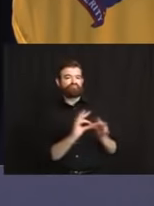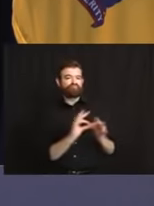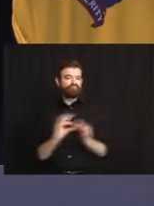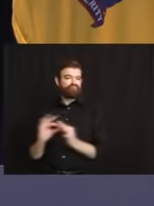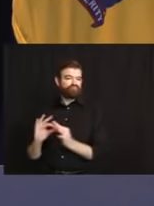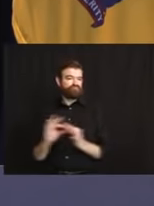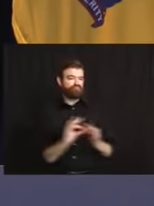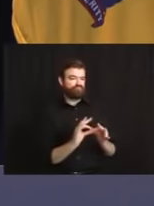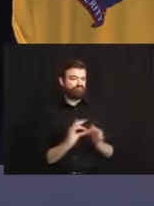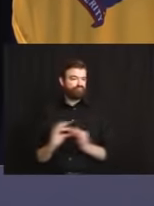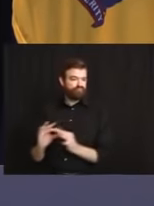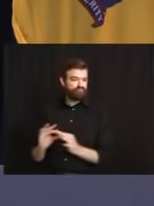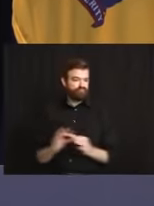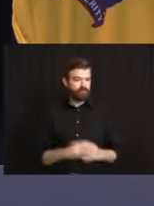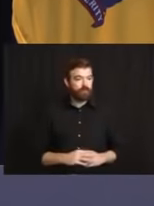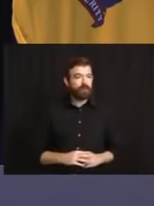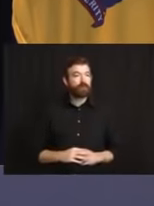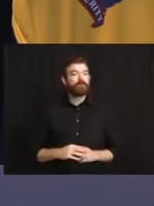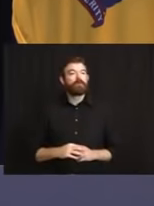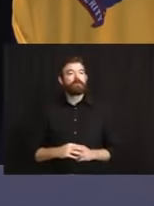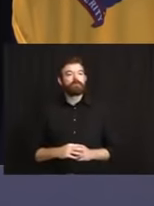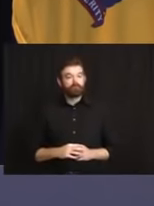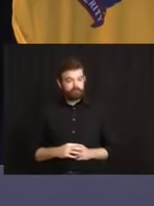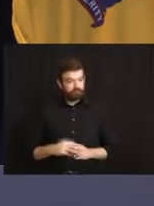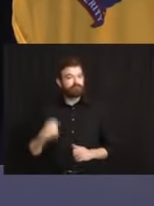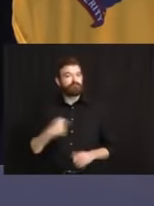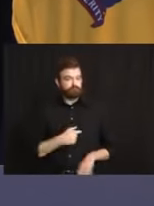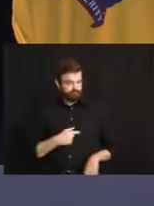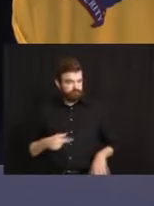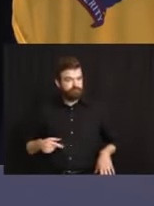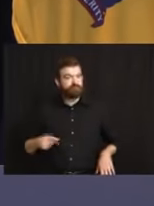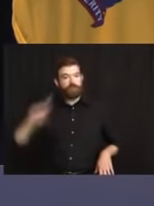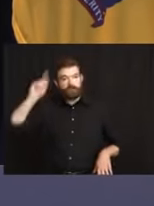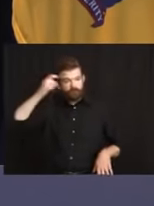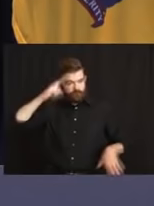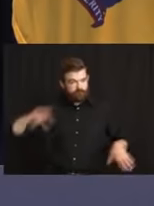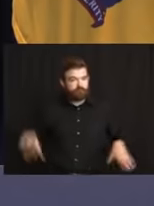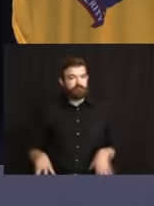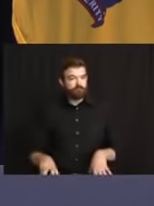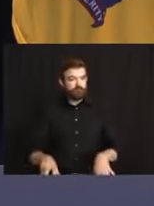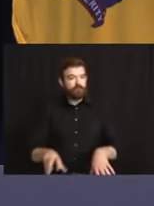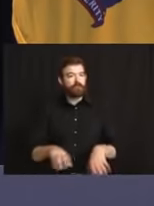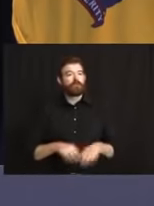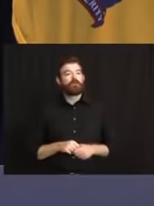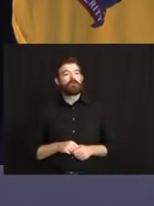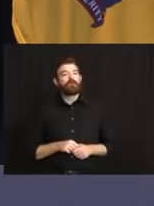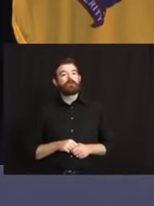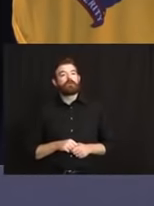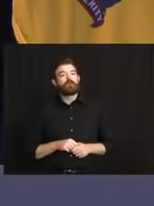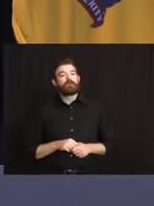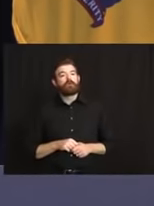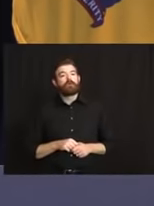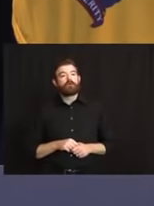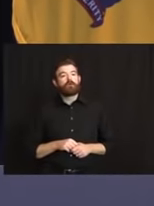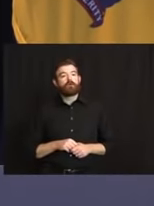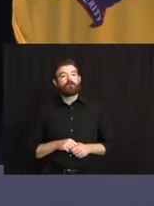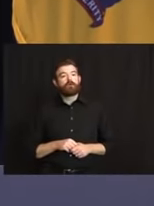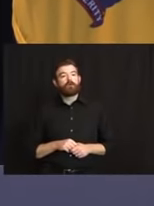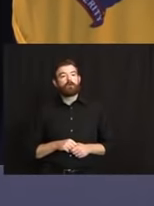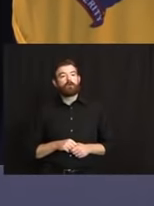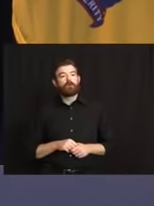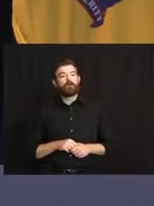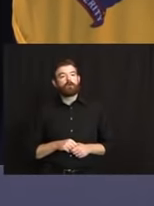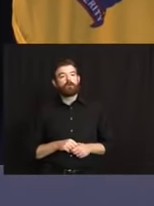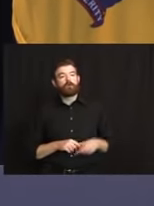action. Nobody asked Pat to talk about opening up the 20-year history, but he felt that was the right thing,